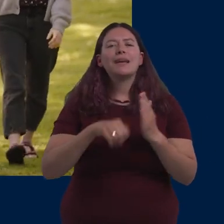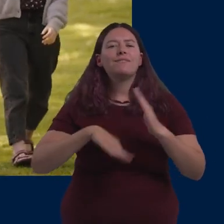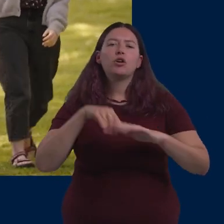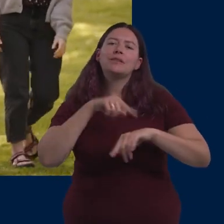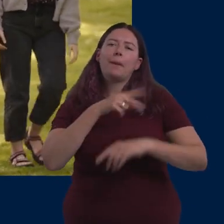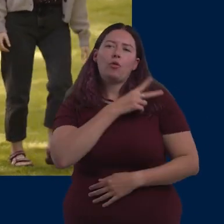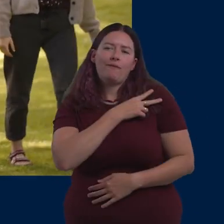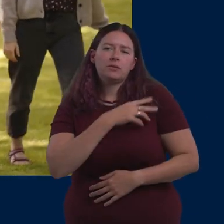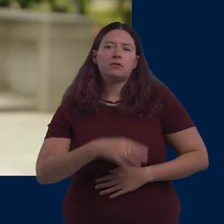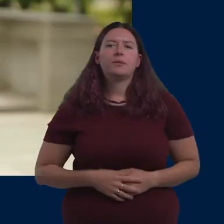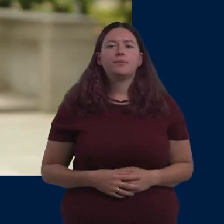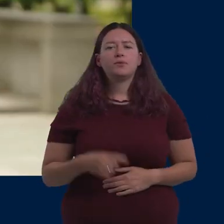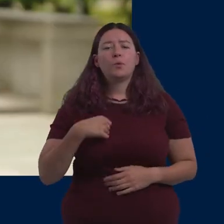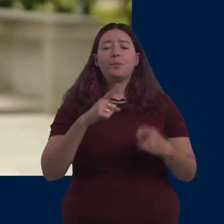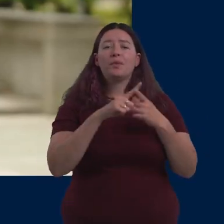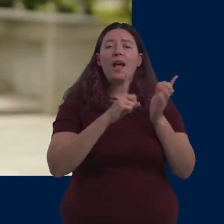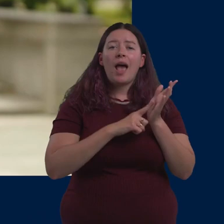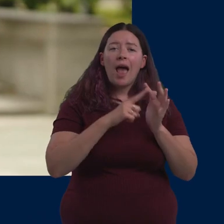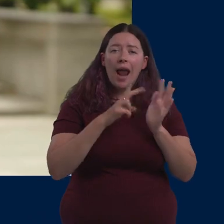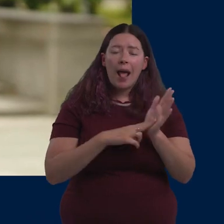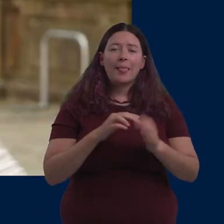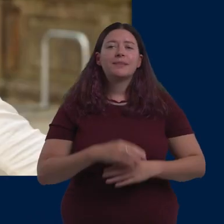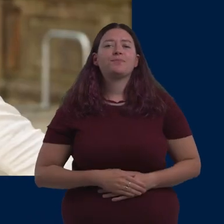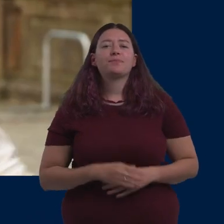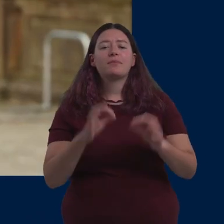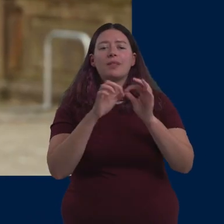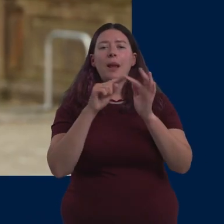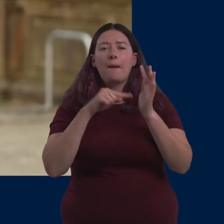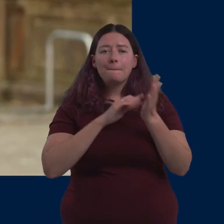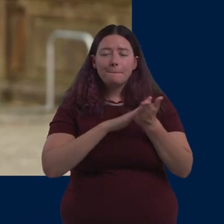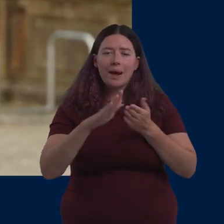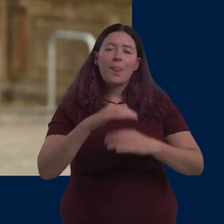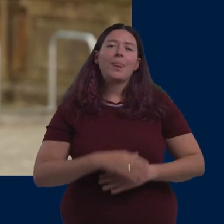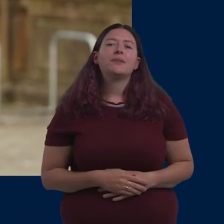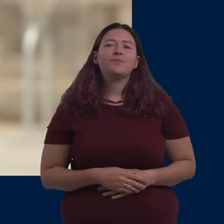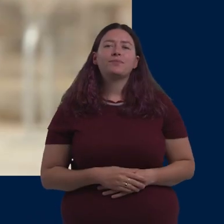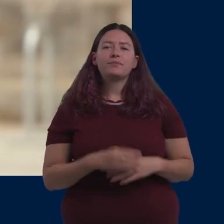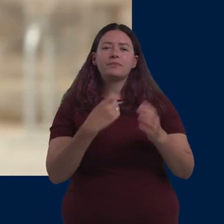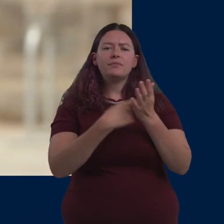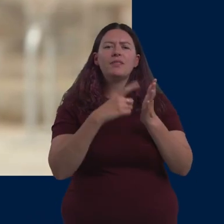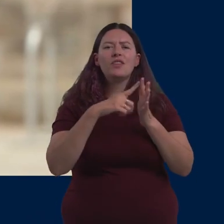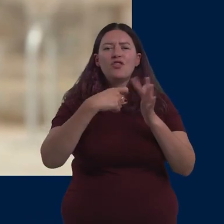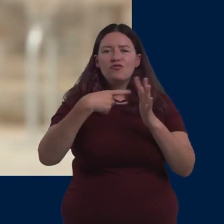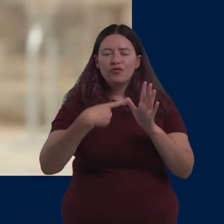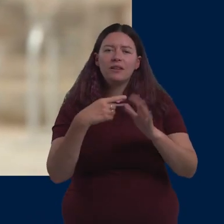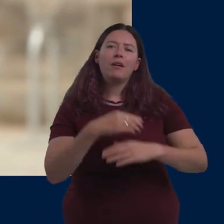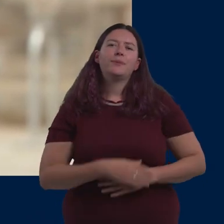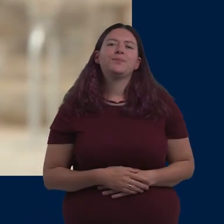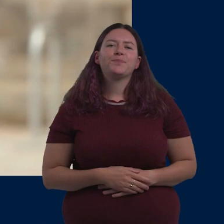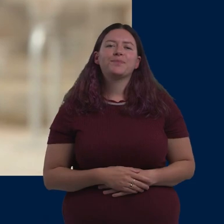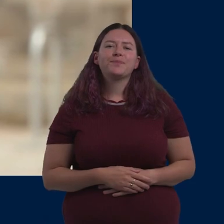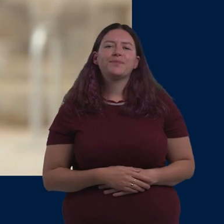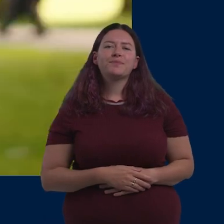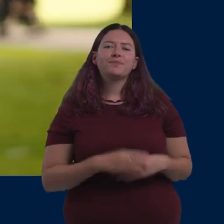full-time sabbatical officer team. I'm Ellen, your president. I'm Beth, your vice president community. I'm Rika, your vice president activities